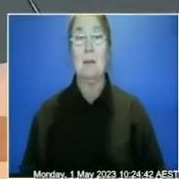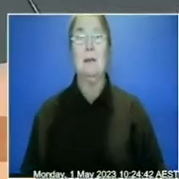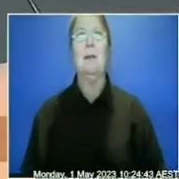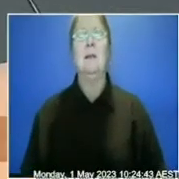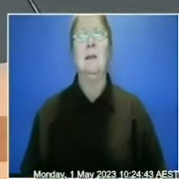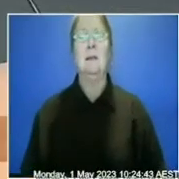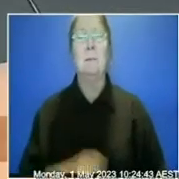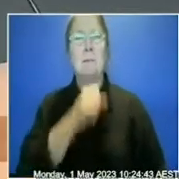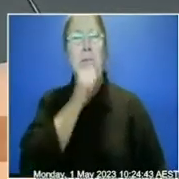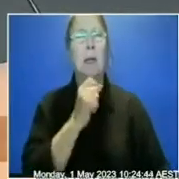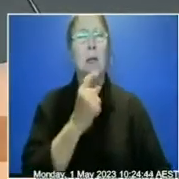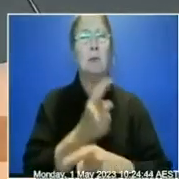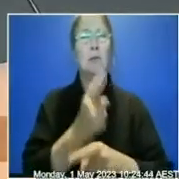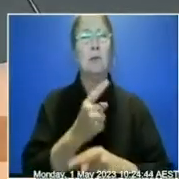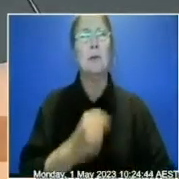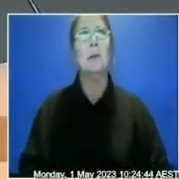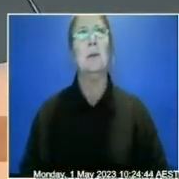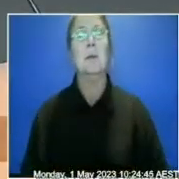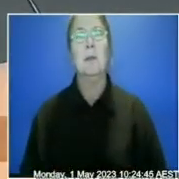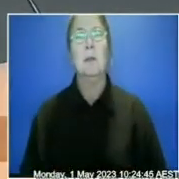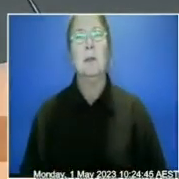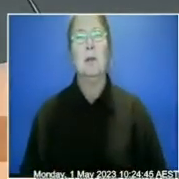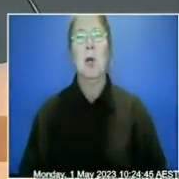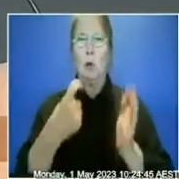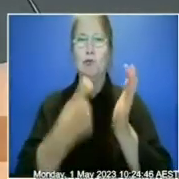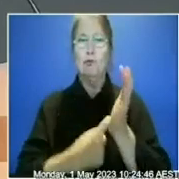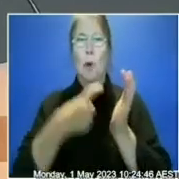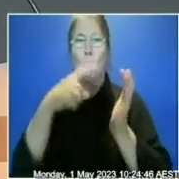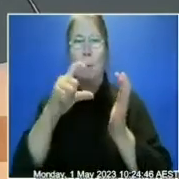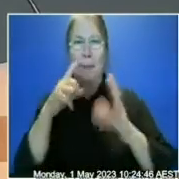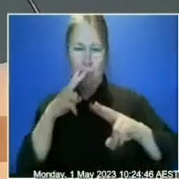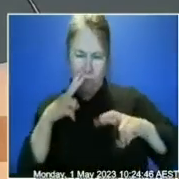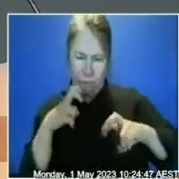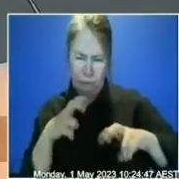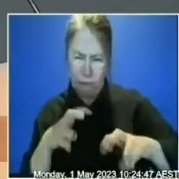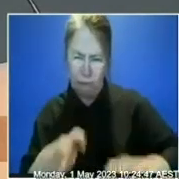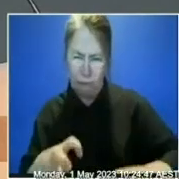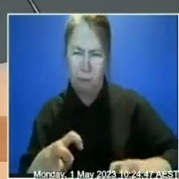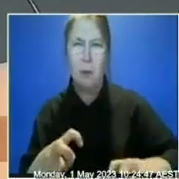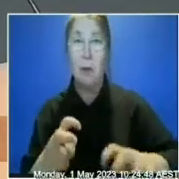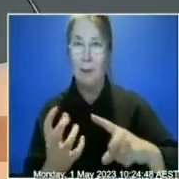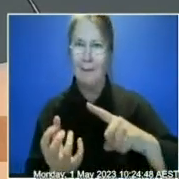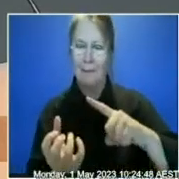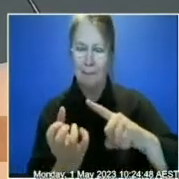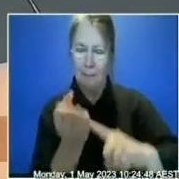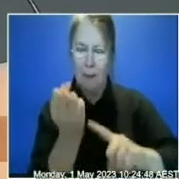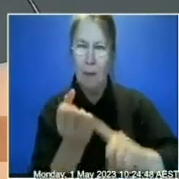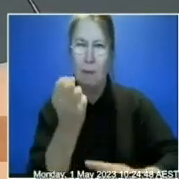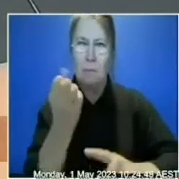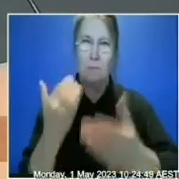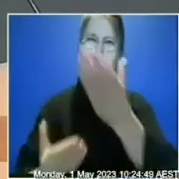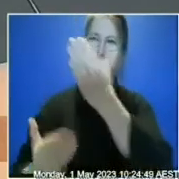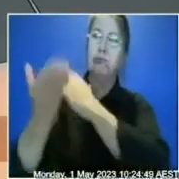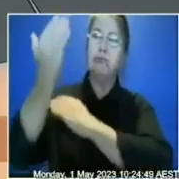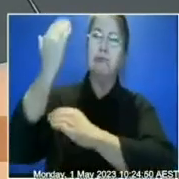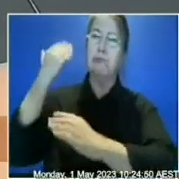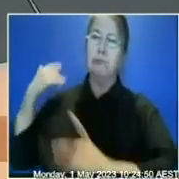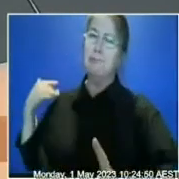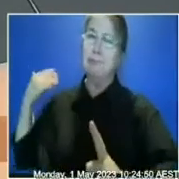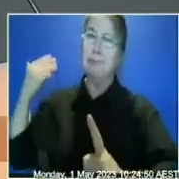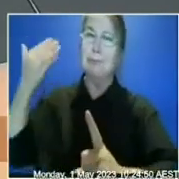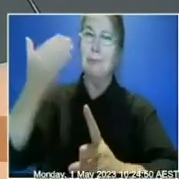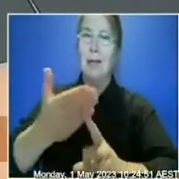people needing mental health treatment, care or support experienced widespread and profound